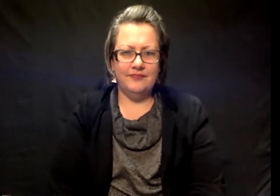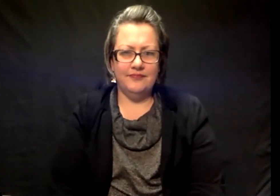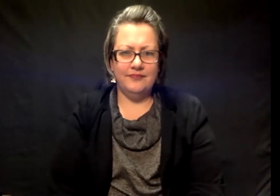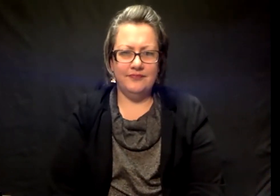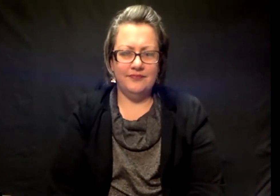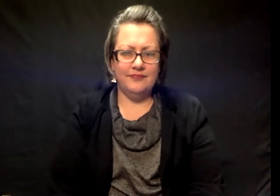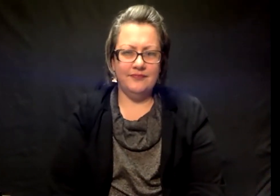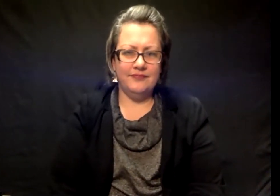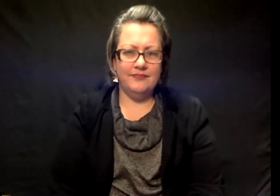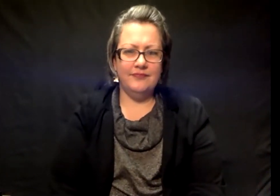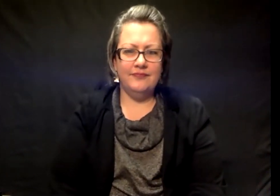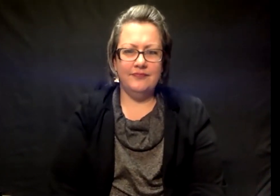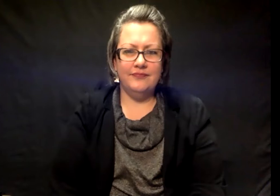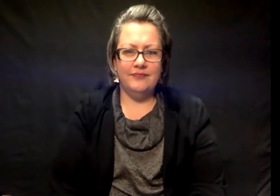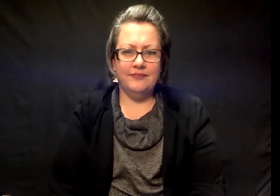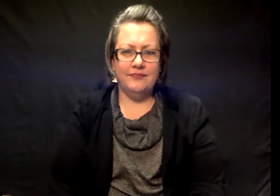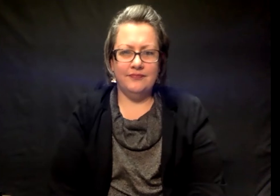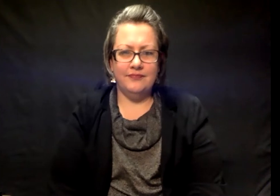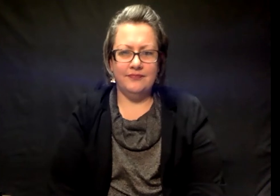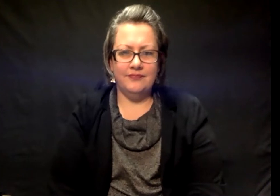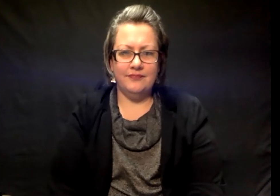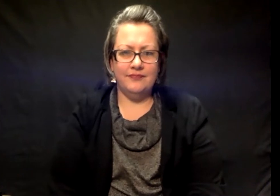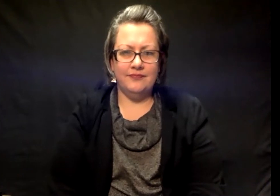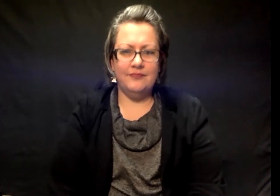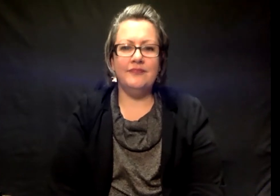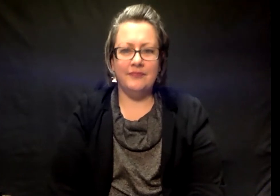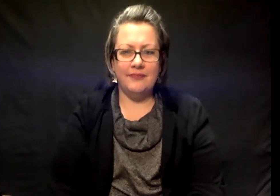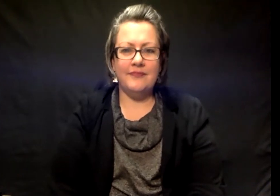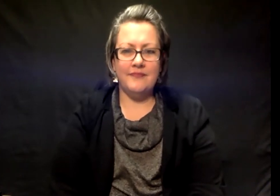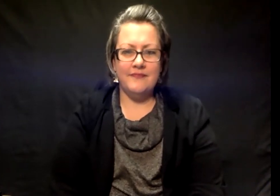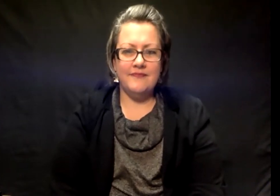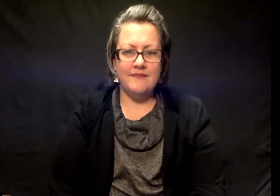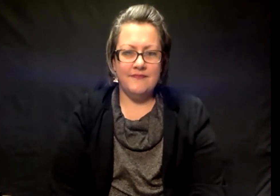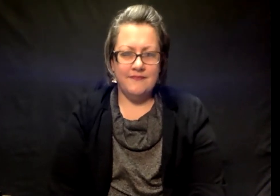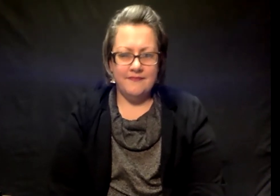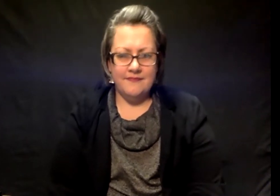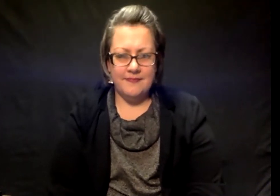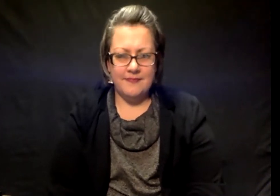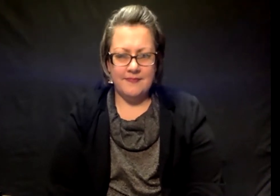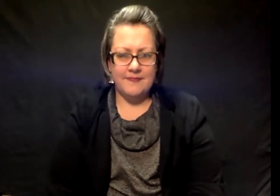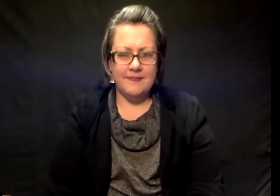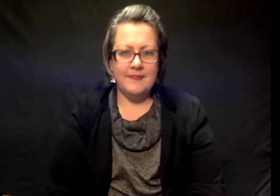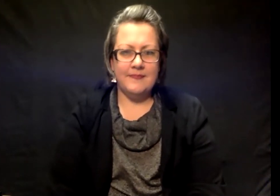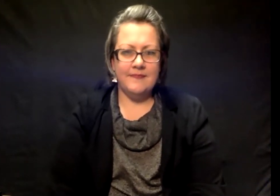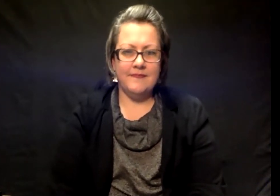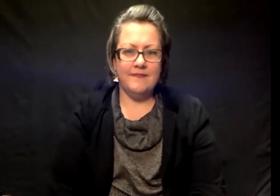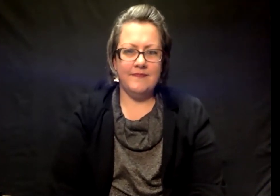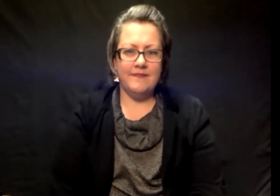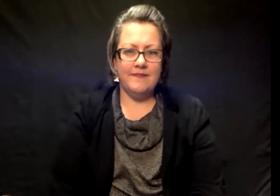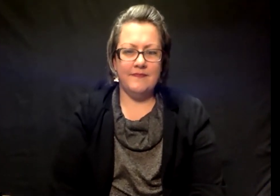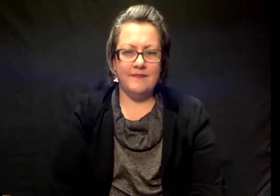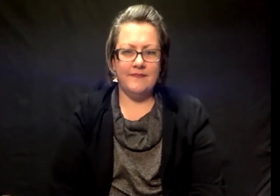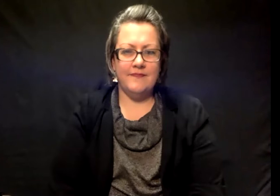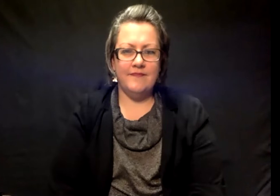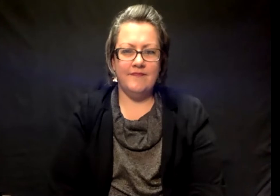Vanessa, I want to add something really fast. I know that Misty's child signs. So if your child signs,